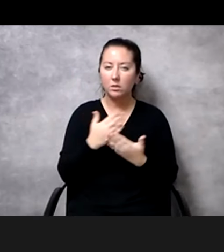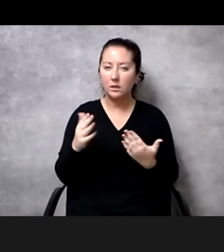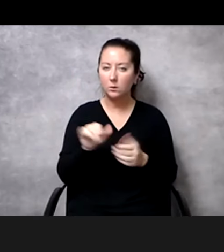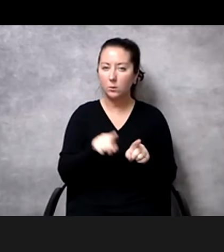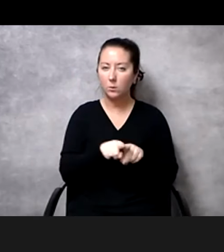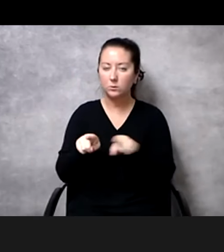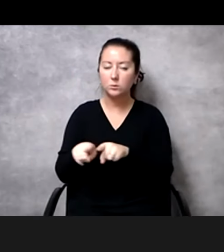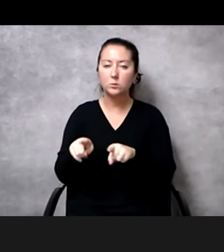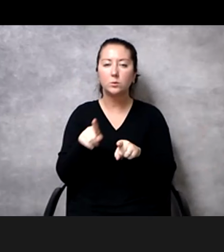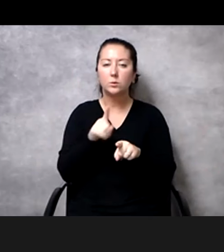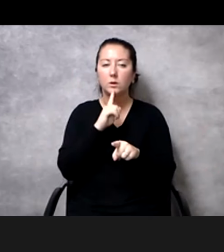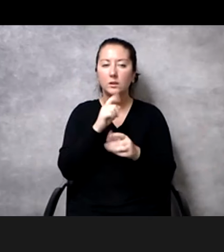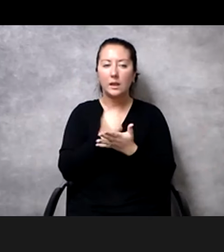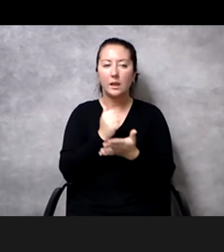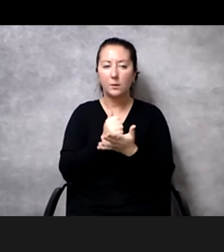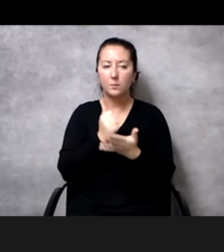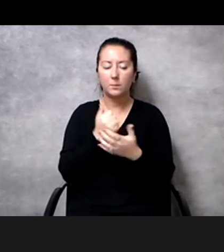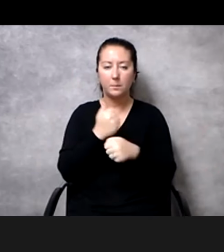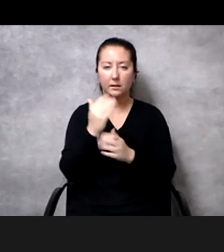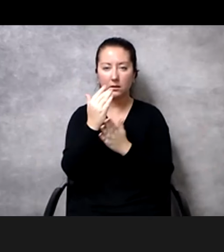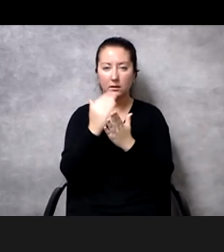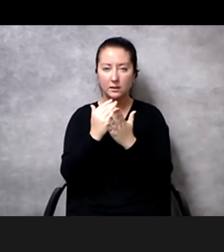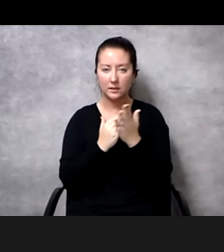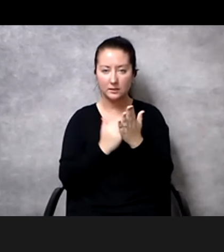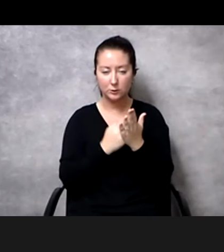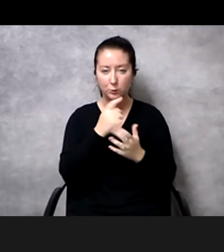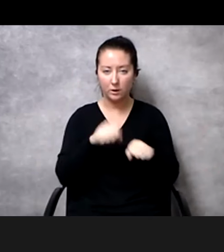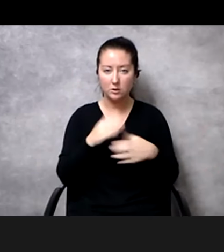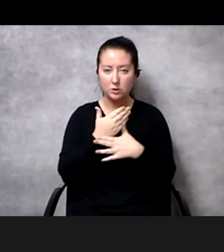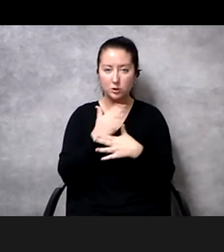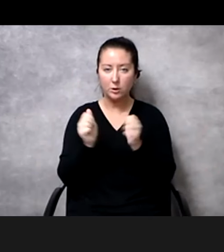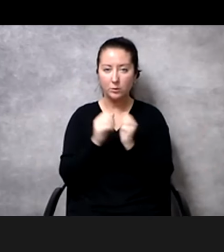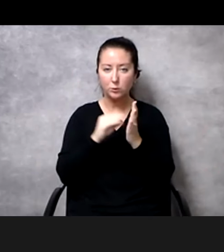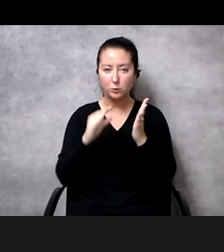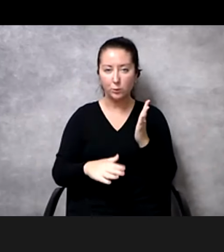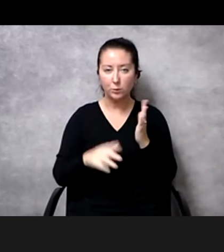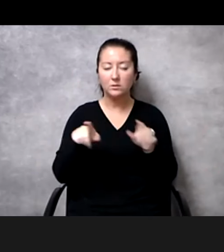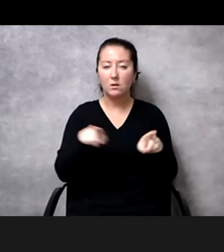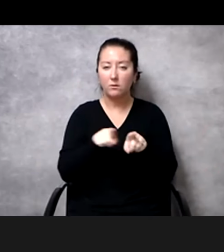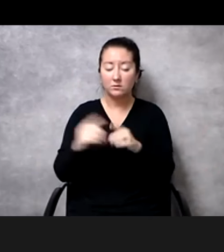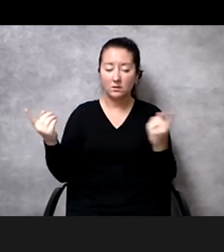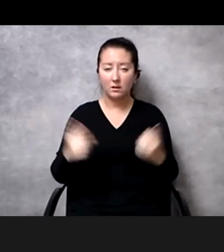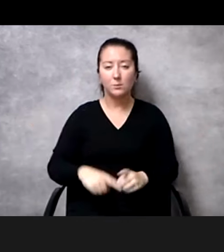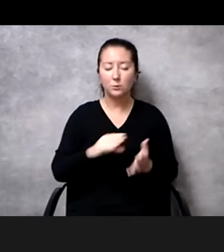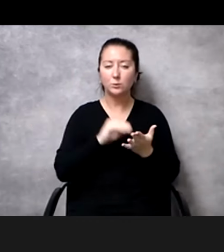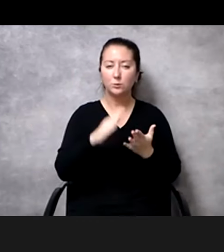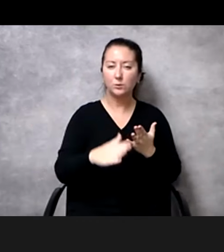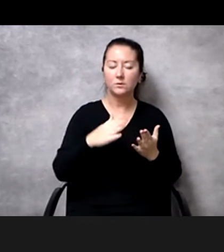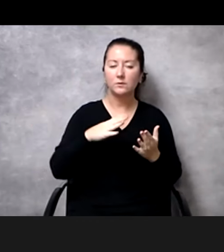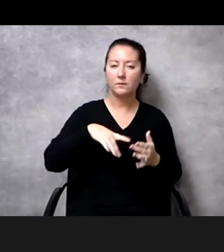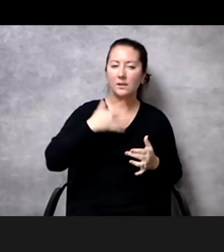to help to actually create a list that you can share with the students, because oftentimes students feel like it's